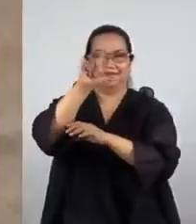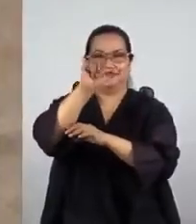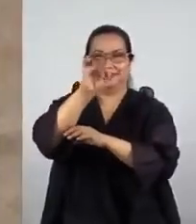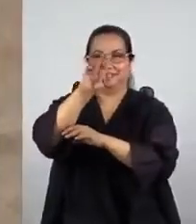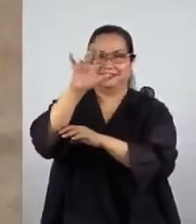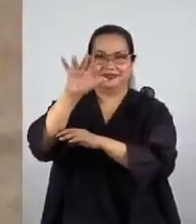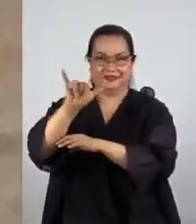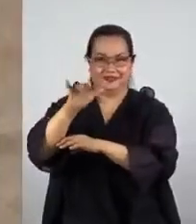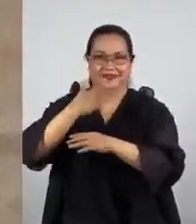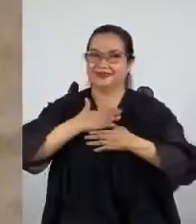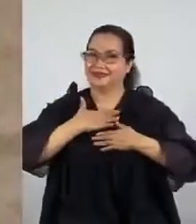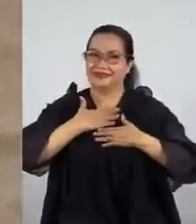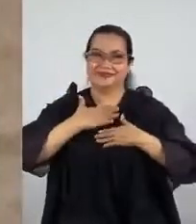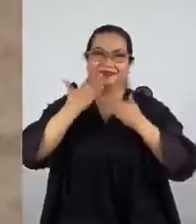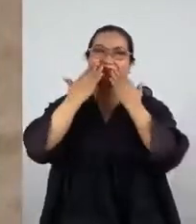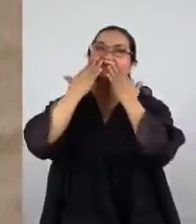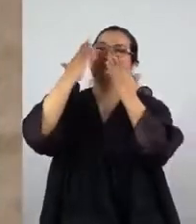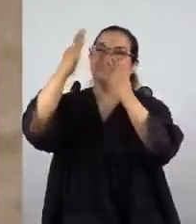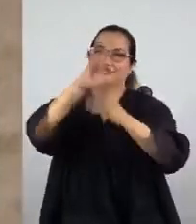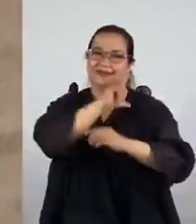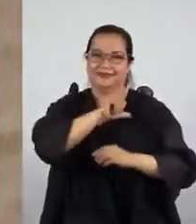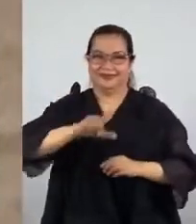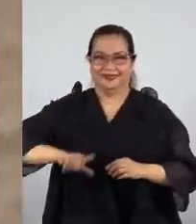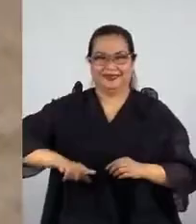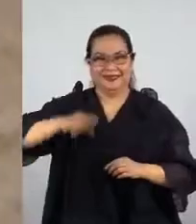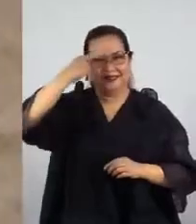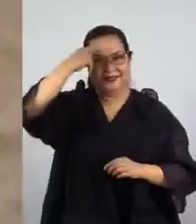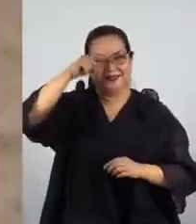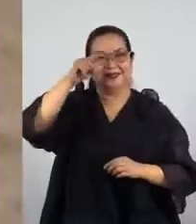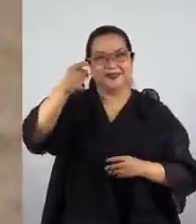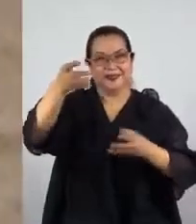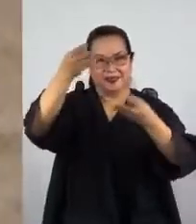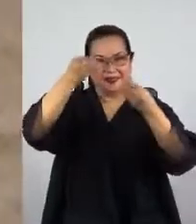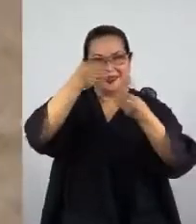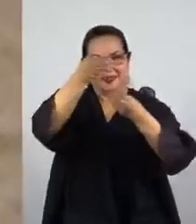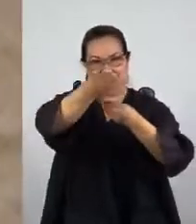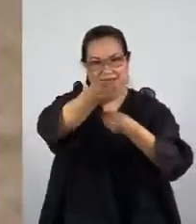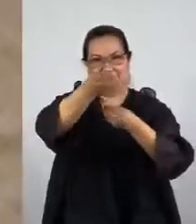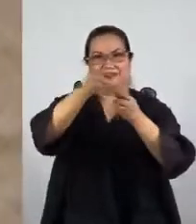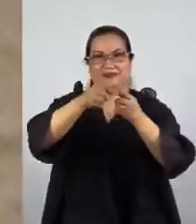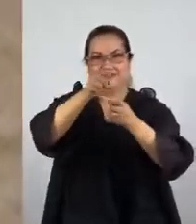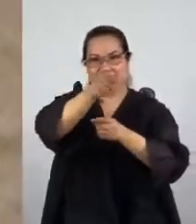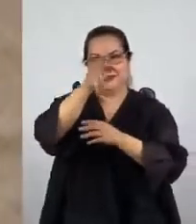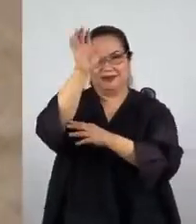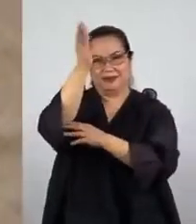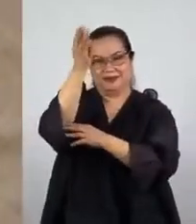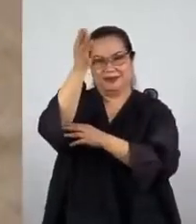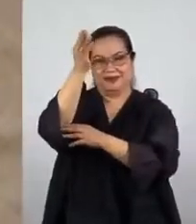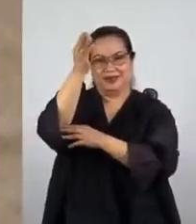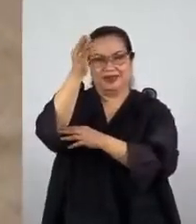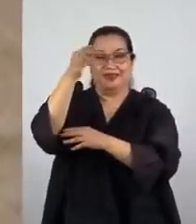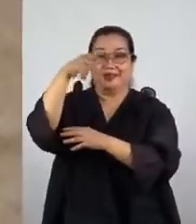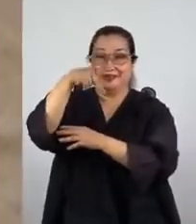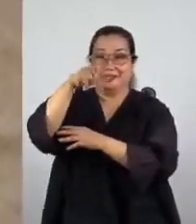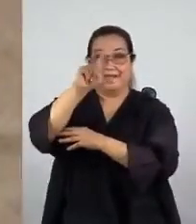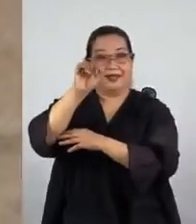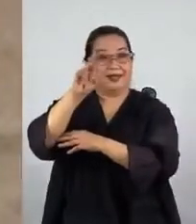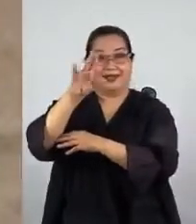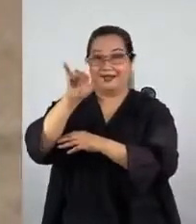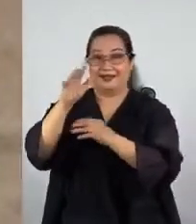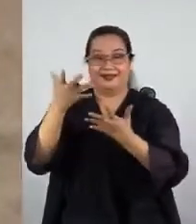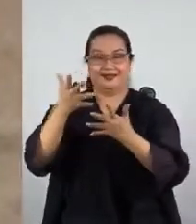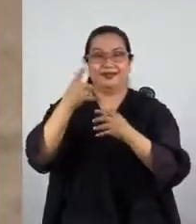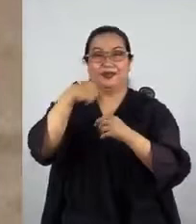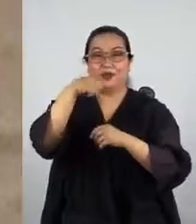me, and I'm just so grateful to the Lord for just giving me this privilege. Again, to those worshiping